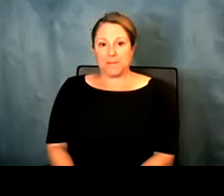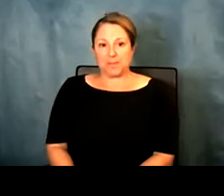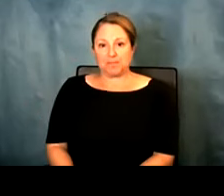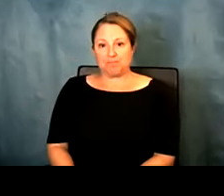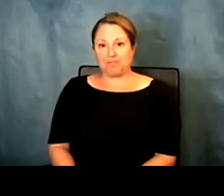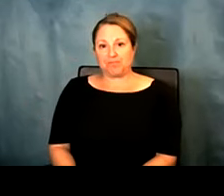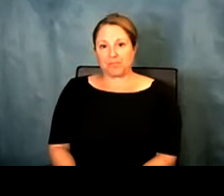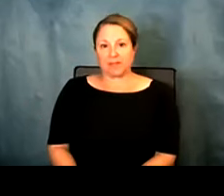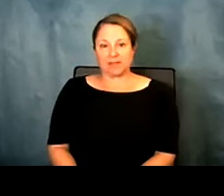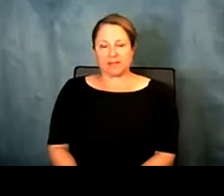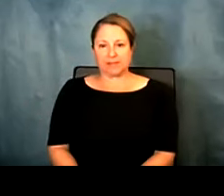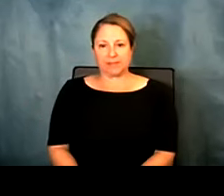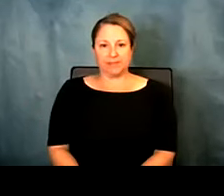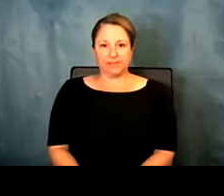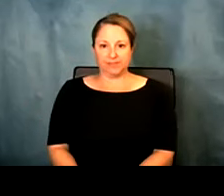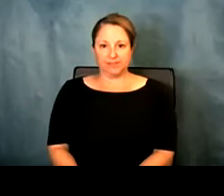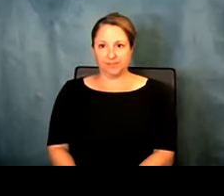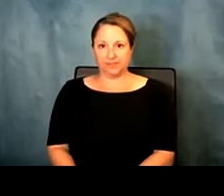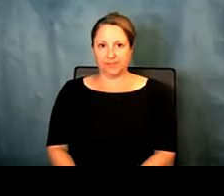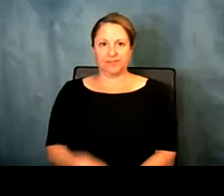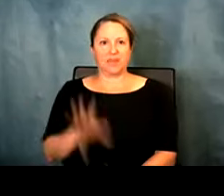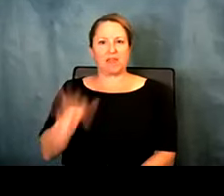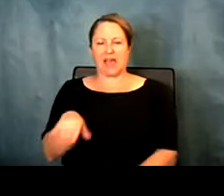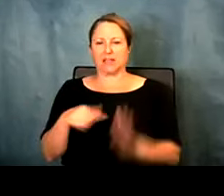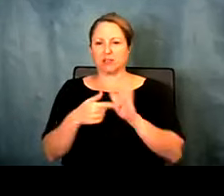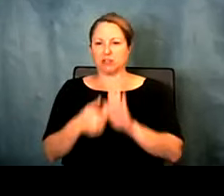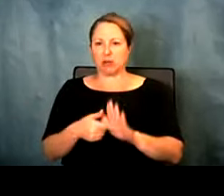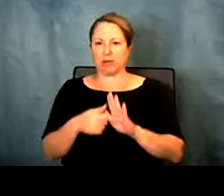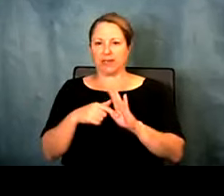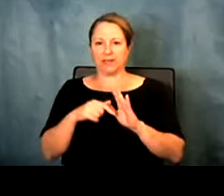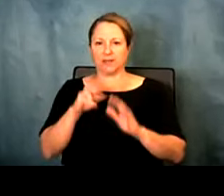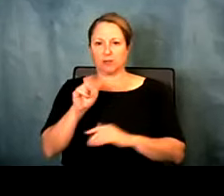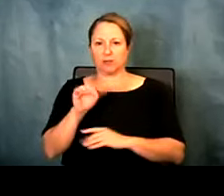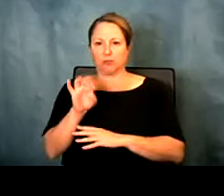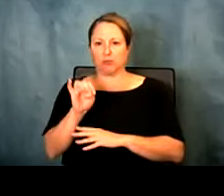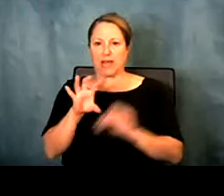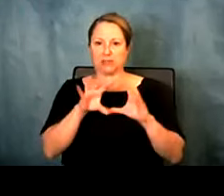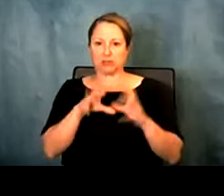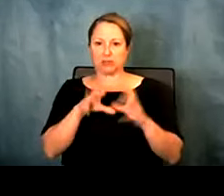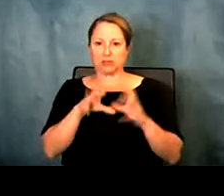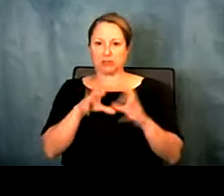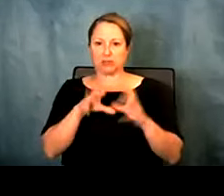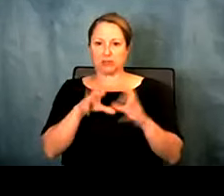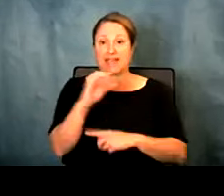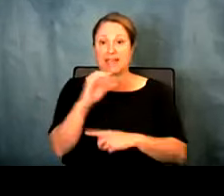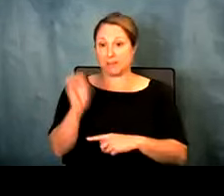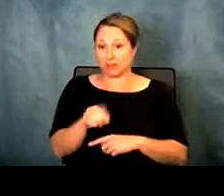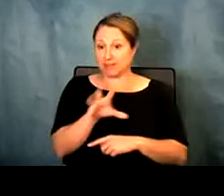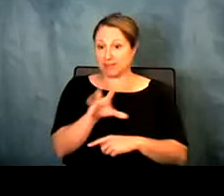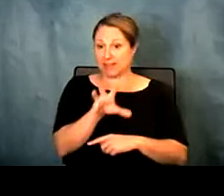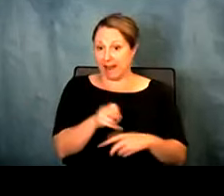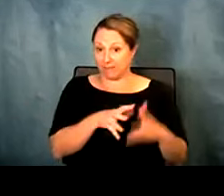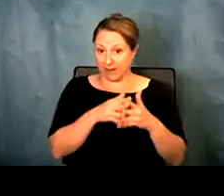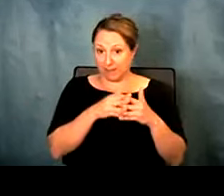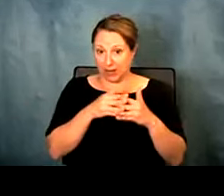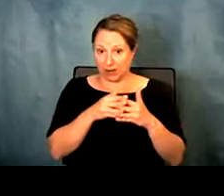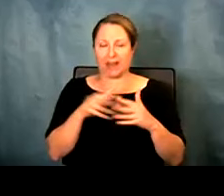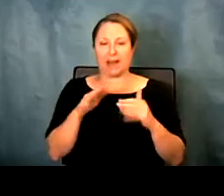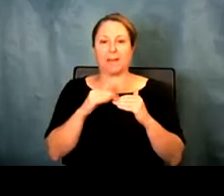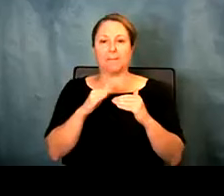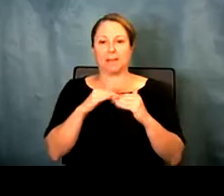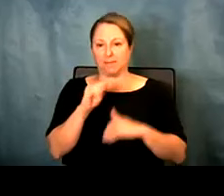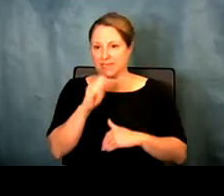So this was just kind of breaking down by race, again, showing that there was 10% African American, a minimum of 10% African American